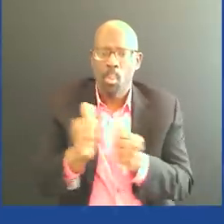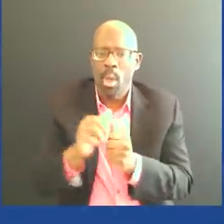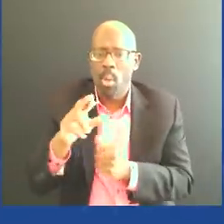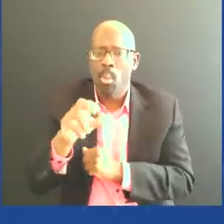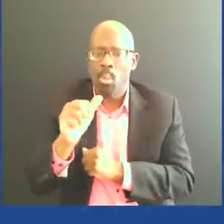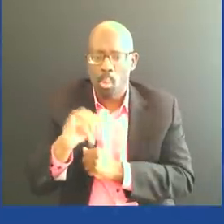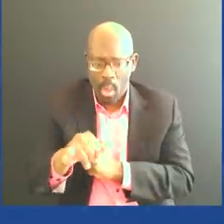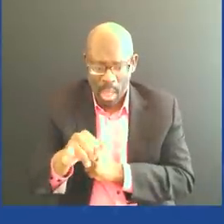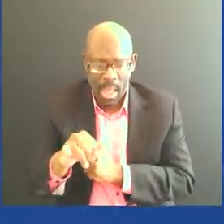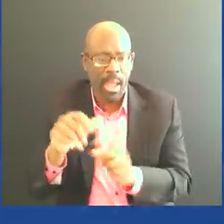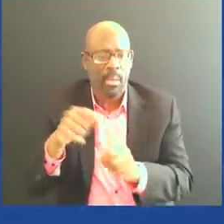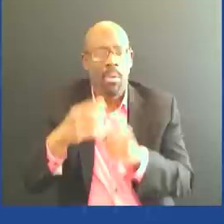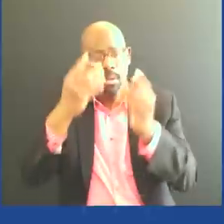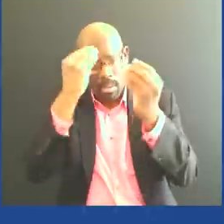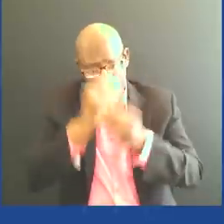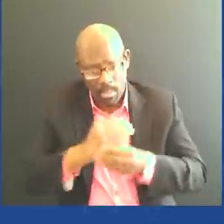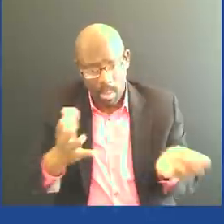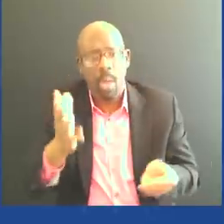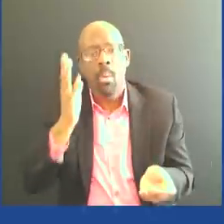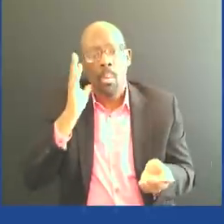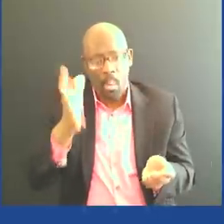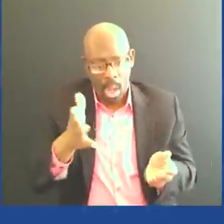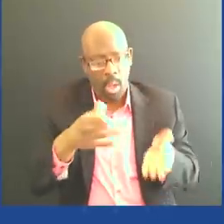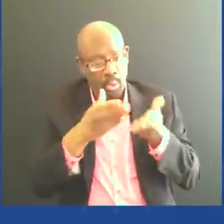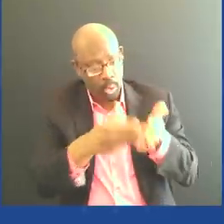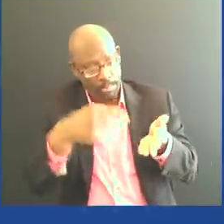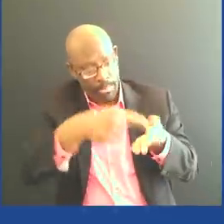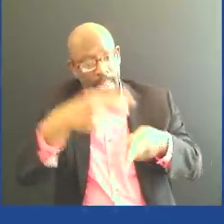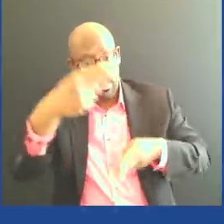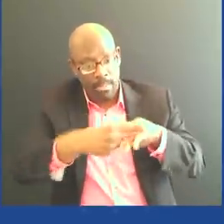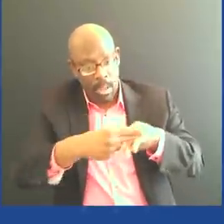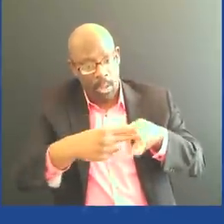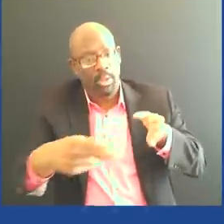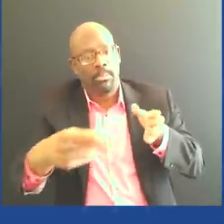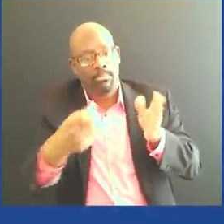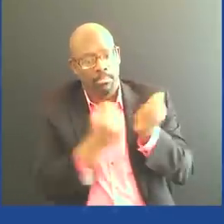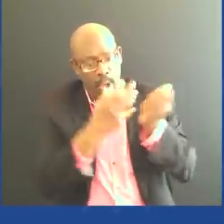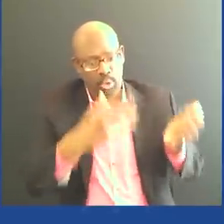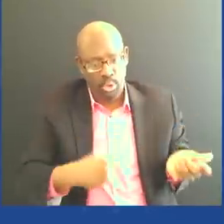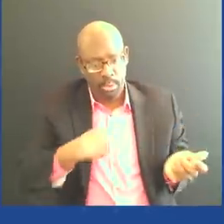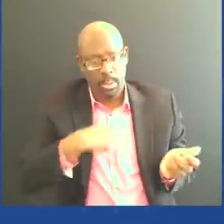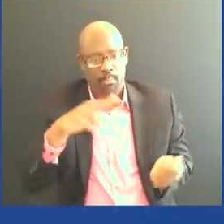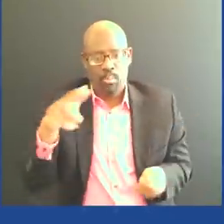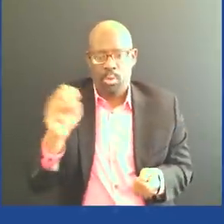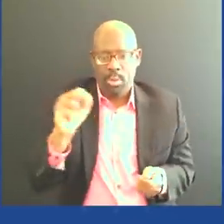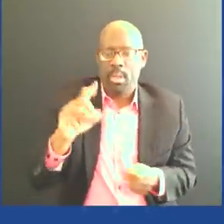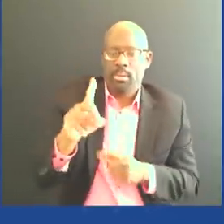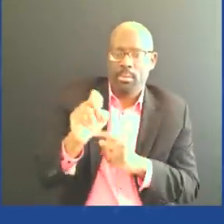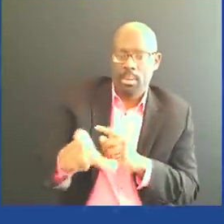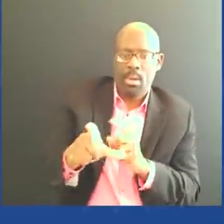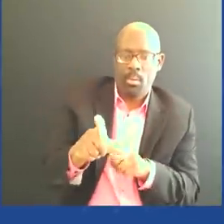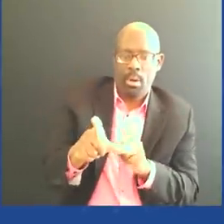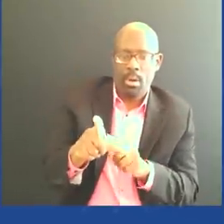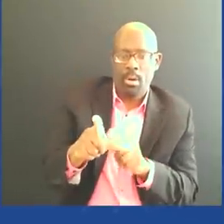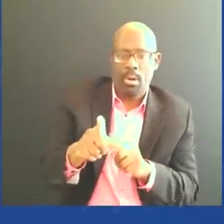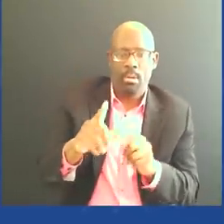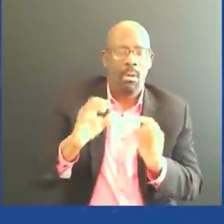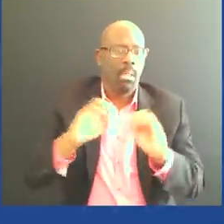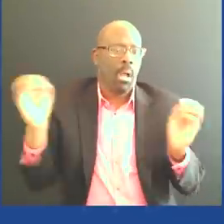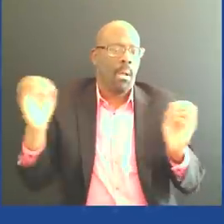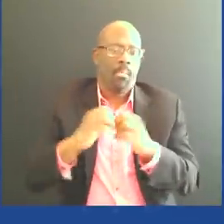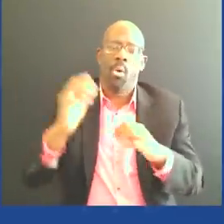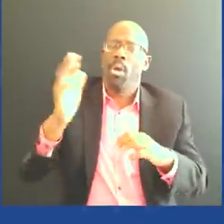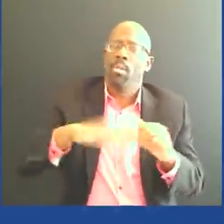the ship's sponsor. The USS Delaware was nothing more than a drawing then.